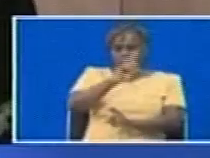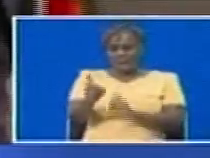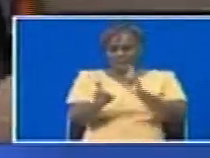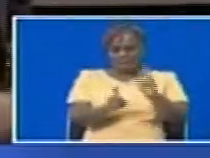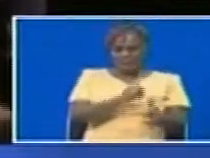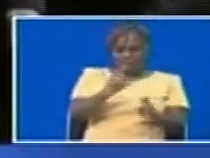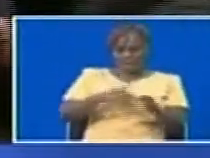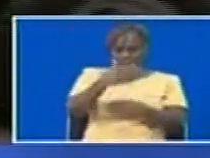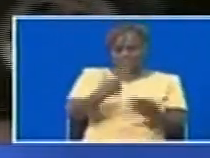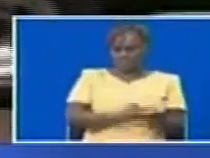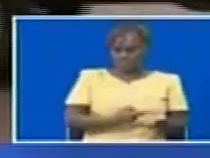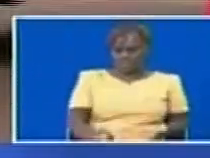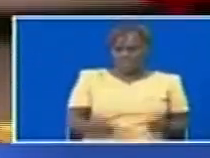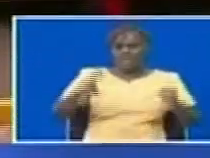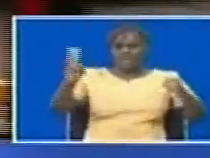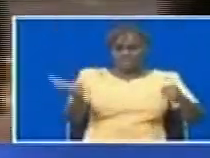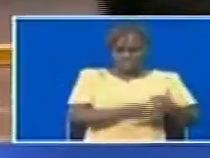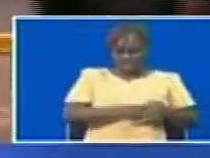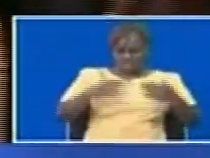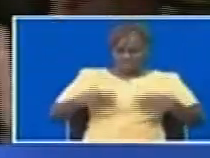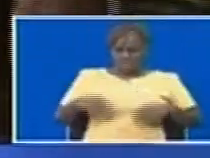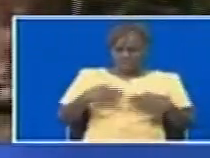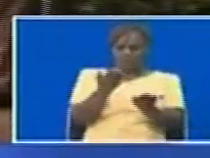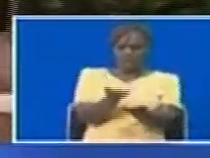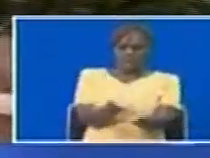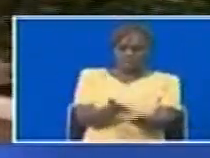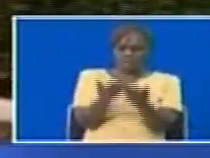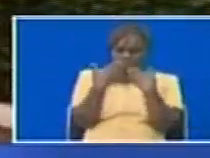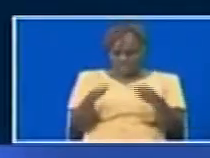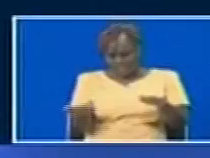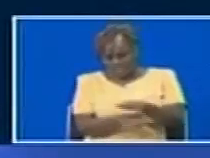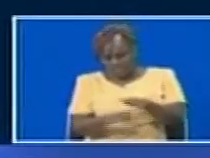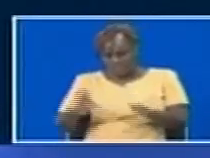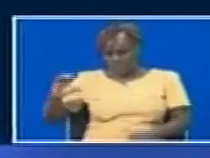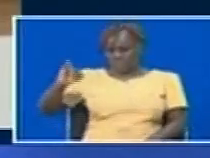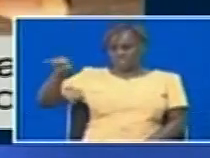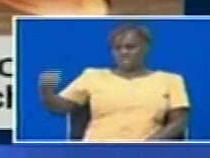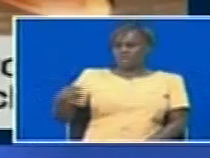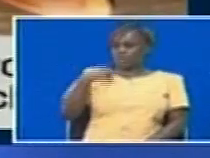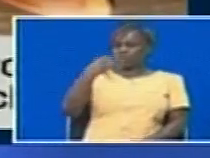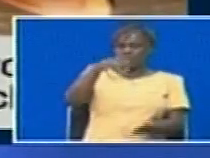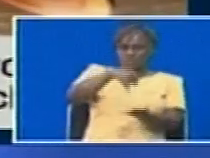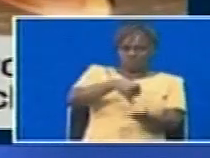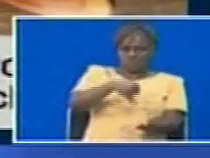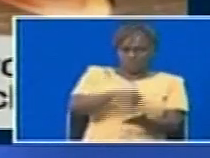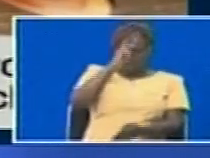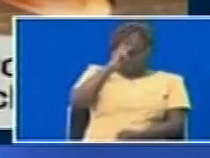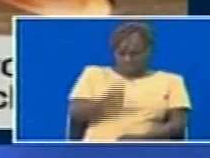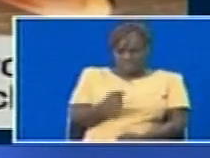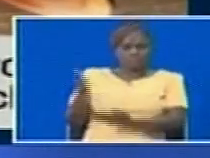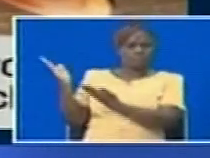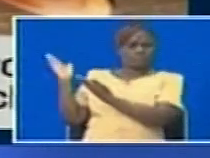week. Meanwhile, seven applicants have applied for the position of Deputy Chief Justice. Among those in the race are Judges Martha